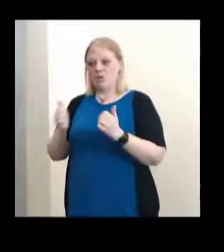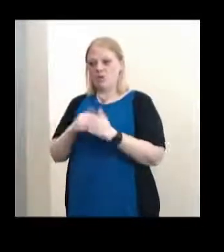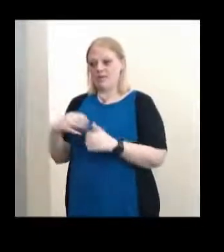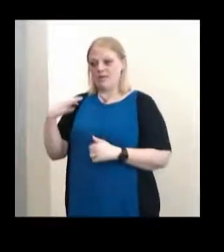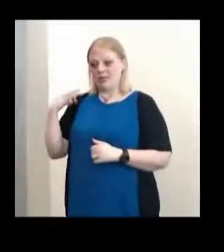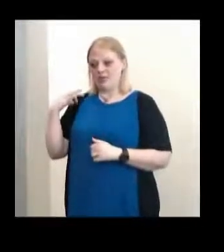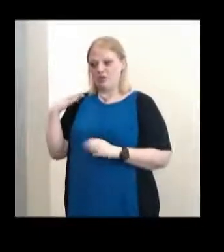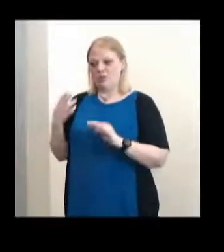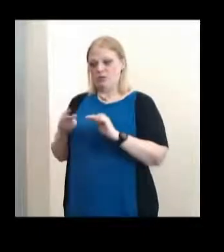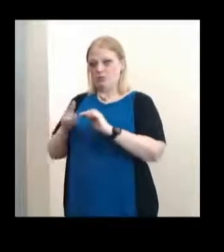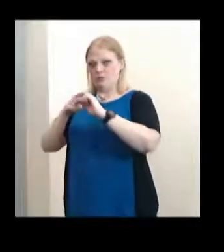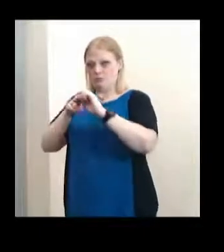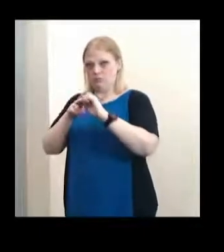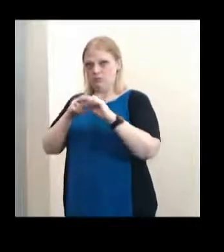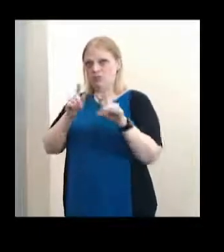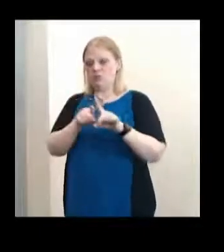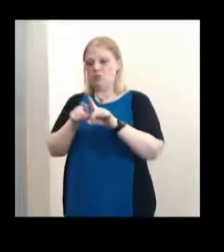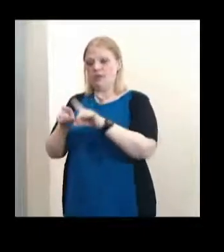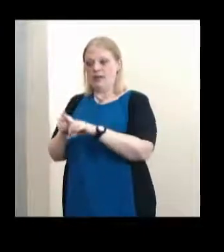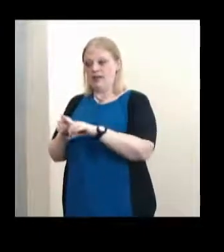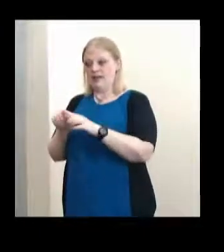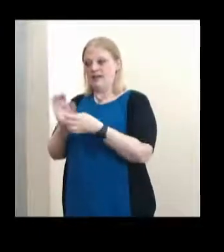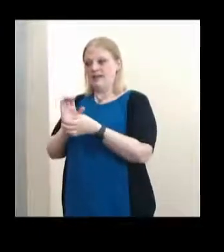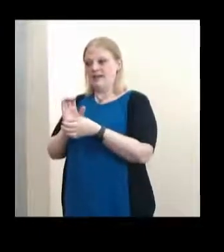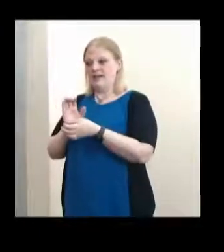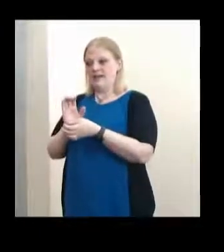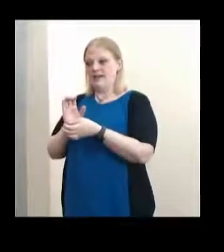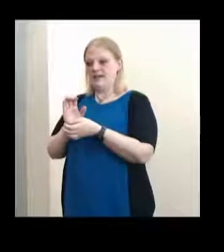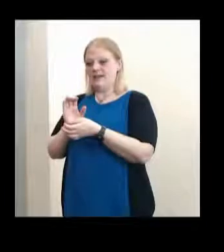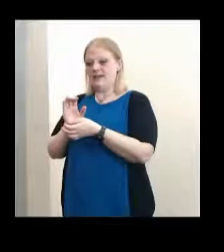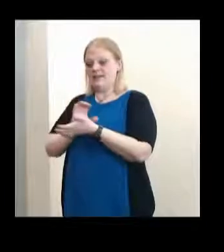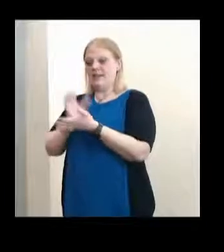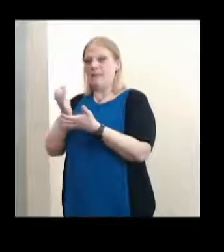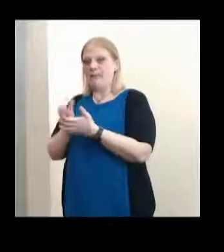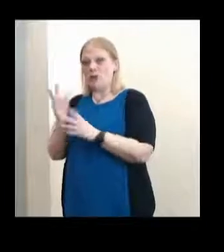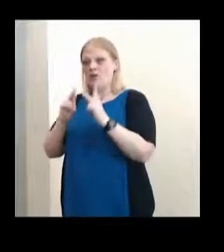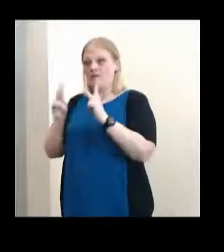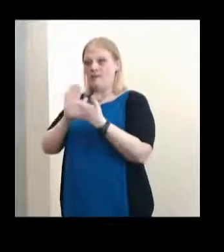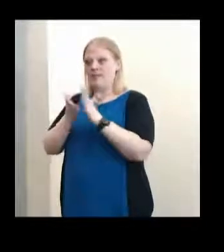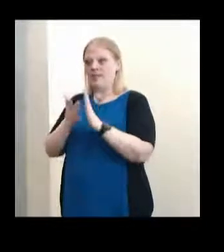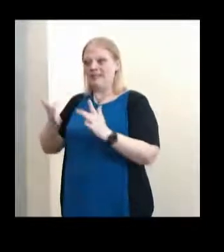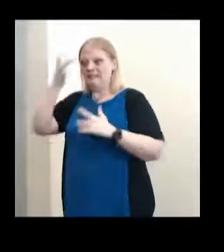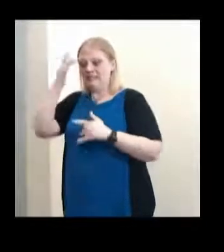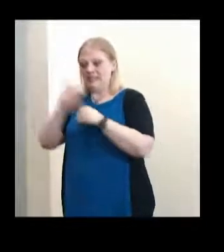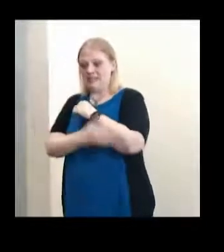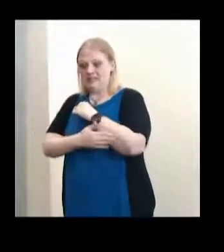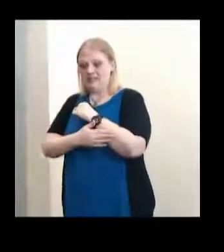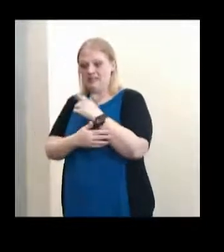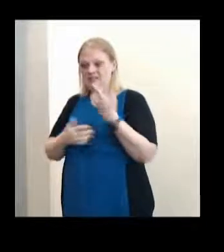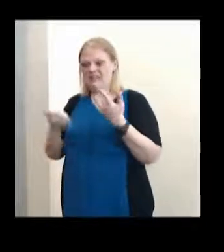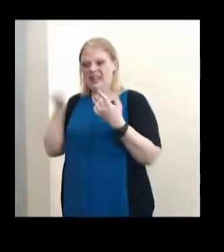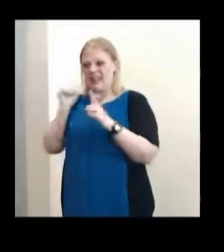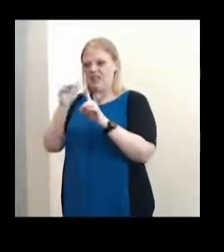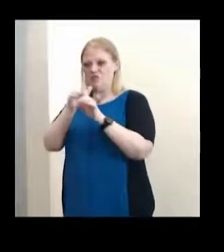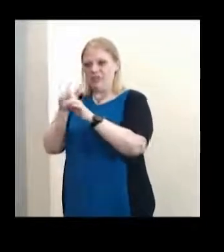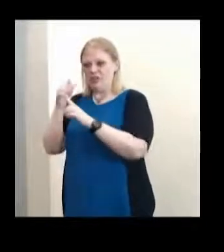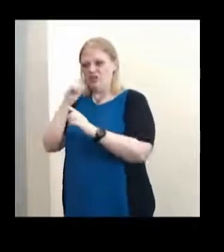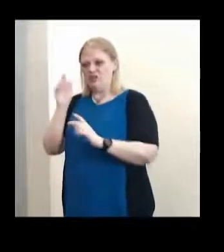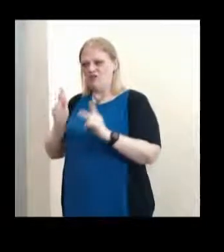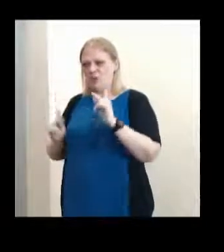eligibility going up, as well as the amount of people who are actually getting sick in our county, is there any reminder you'd have for people who